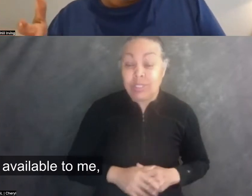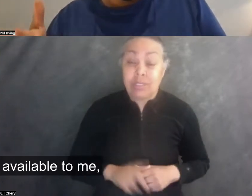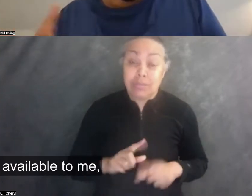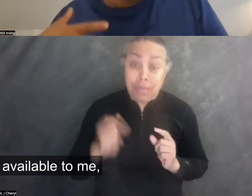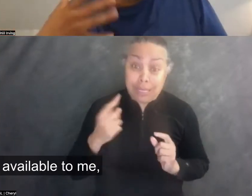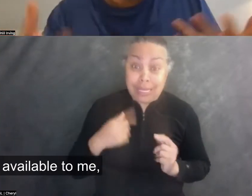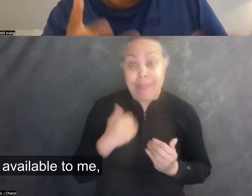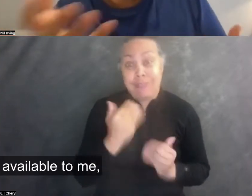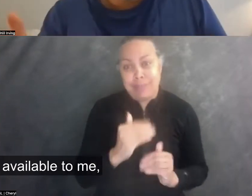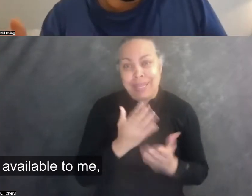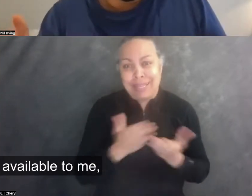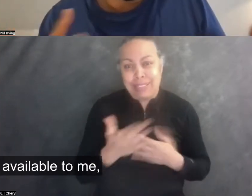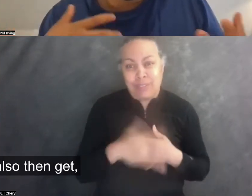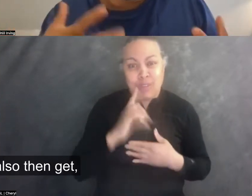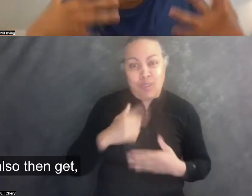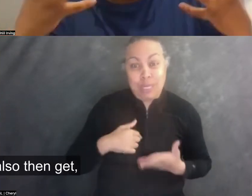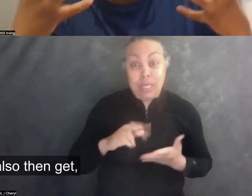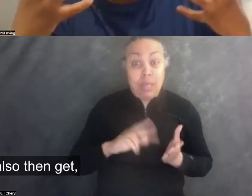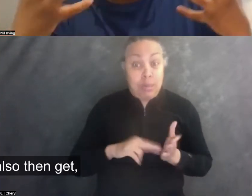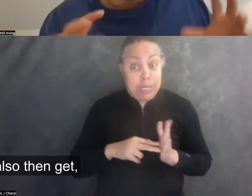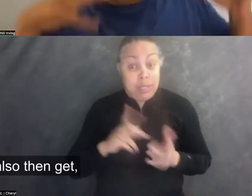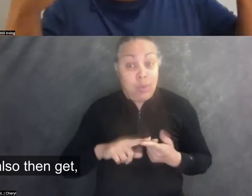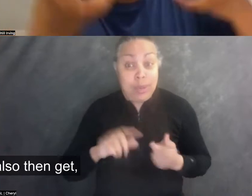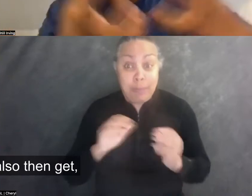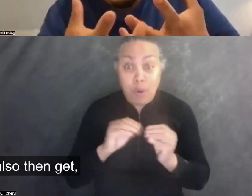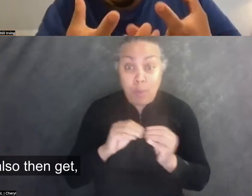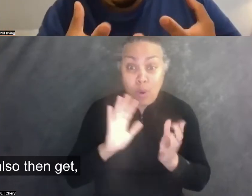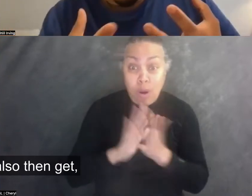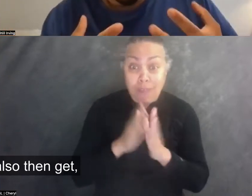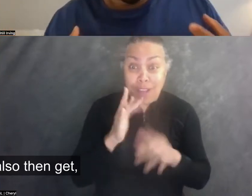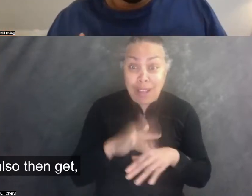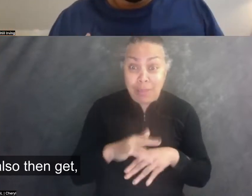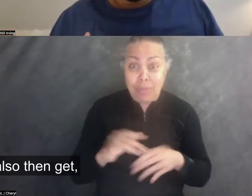to me. So as I get more available to me, the work will also then